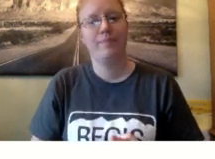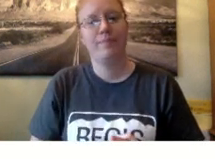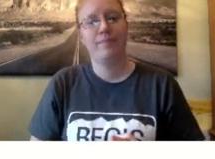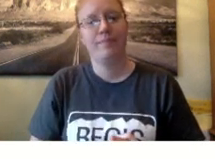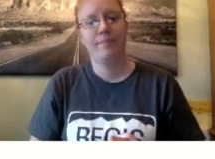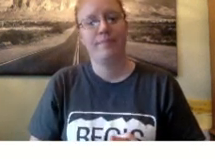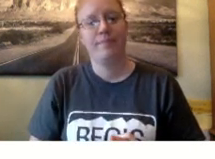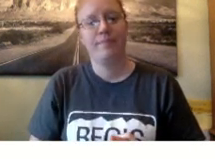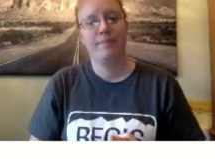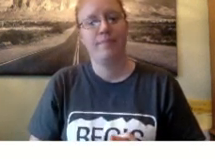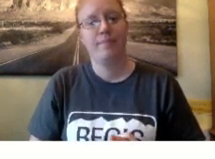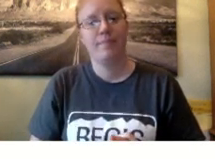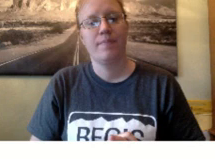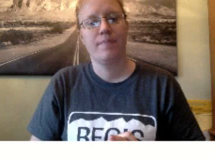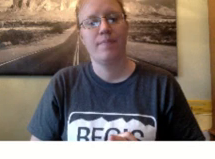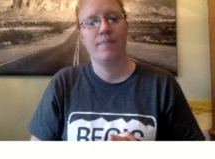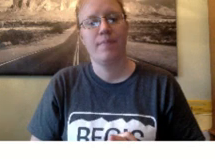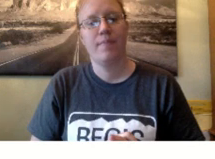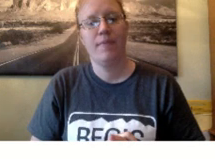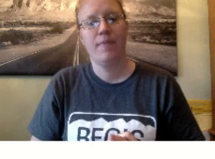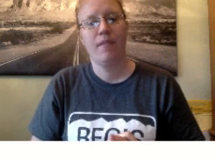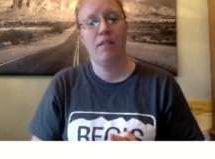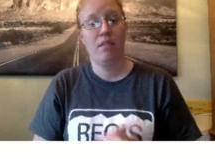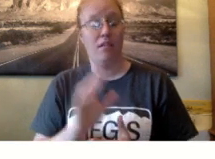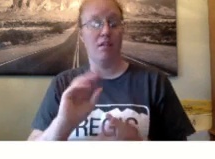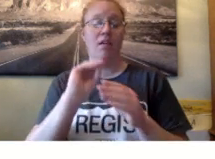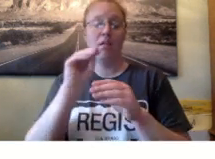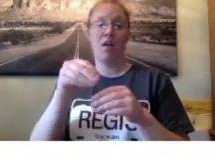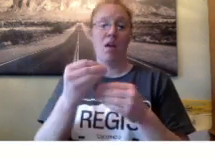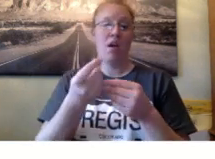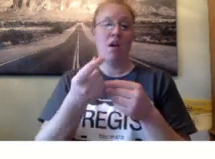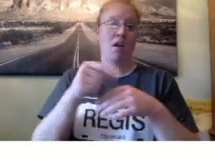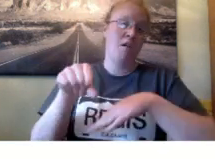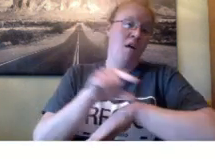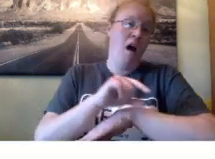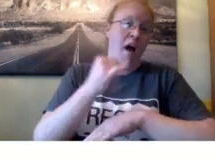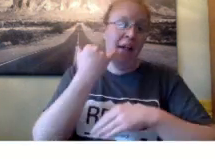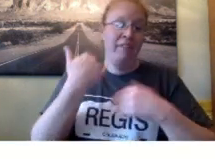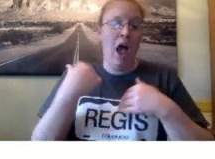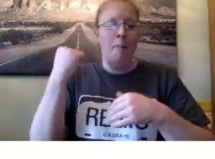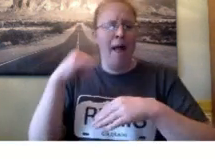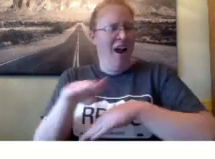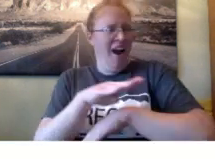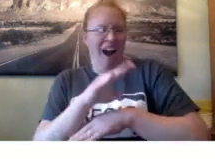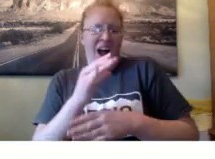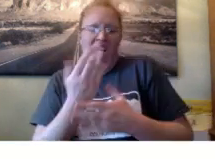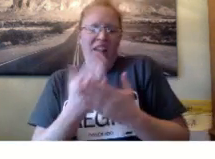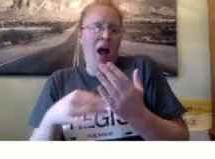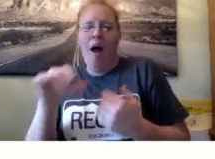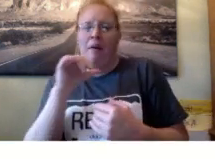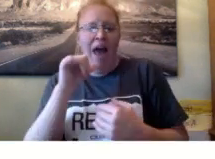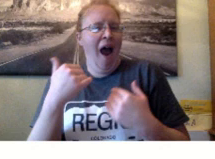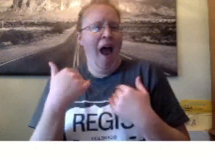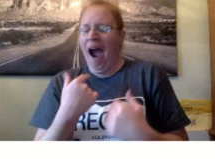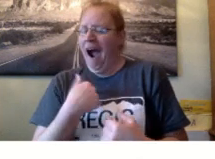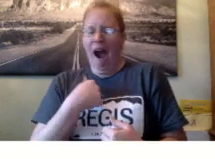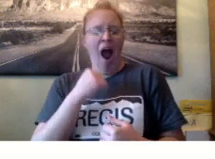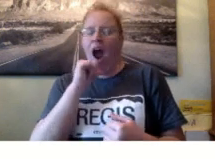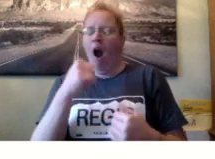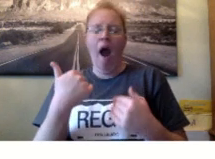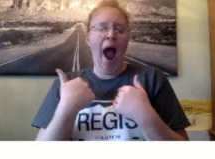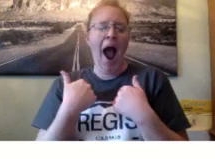Okay. So you can plant your gardens. You can if you have a backyard, but some people don't have backyards. I don't have a backyard.